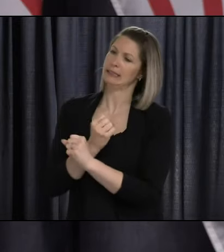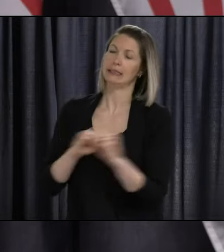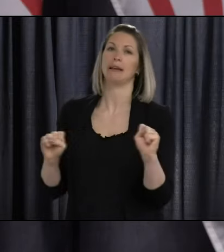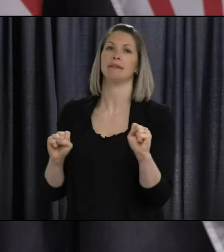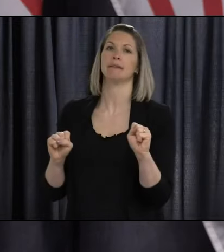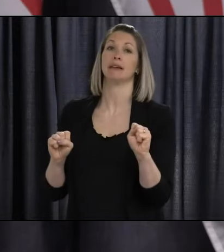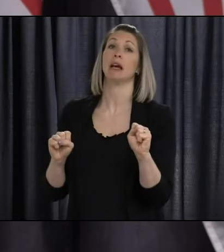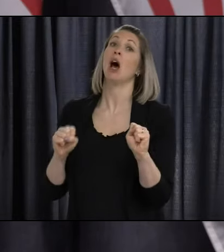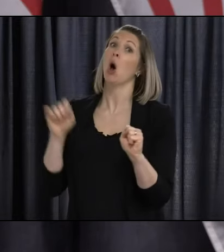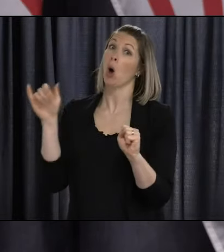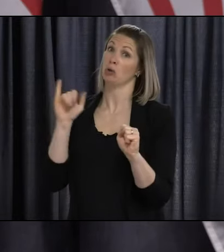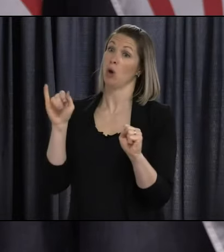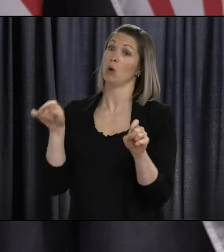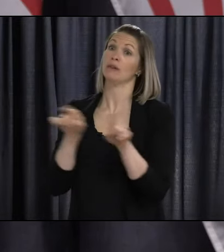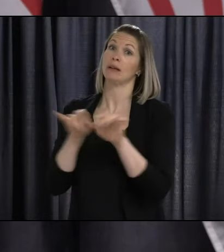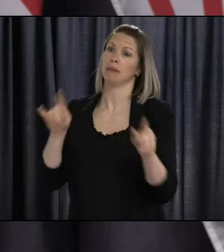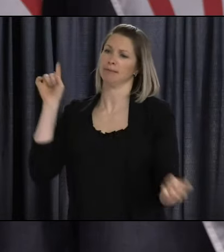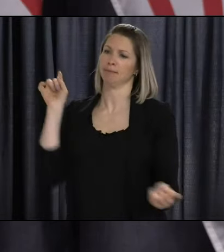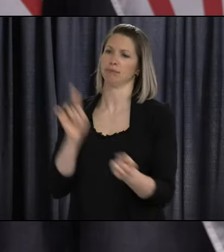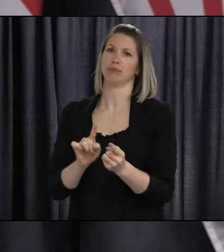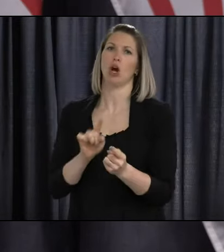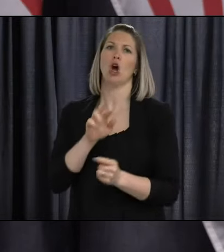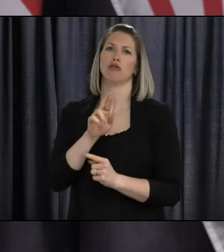way possible.